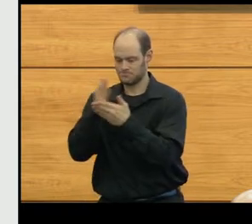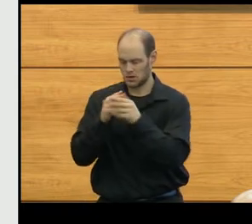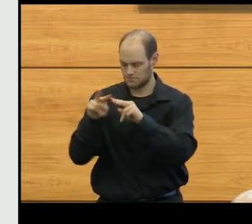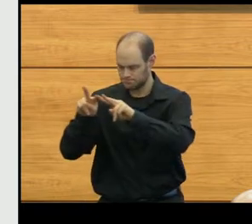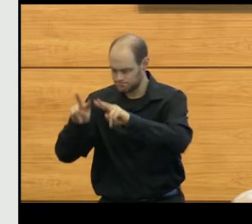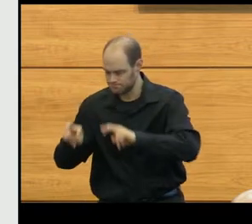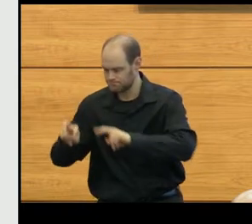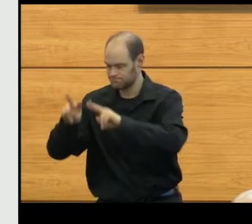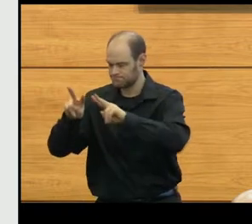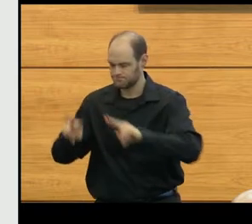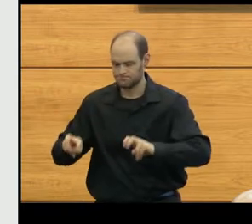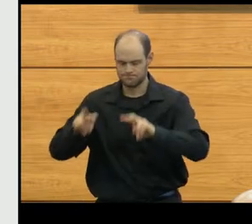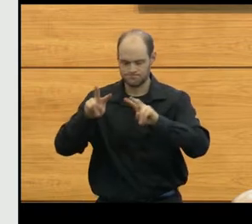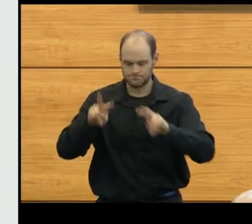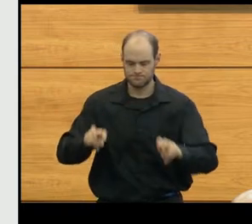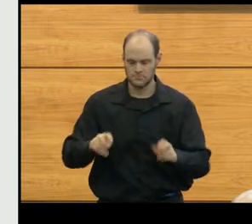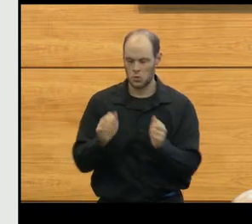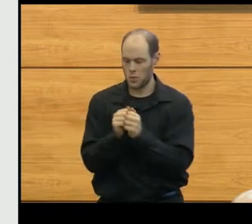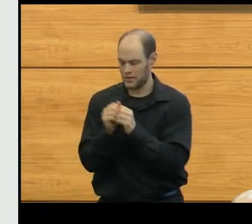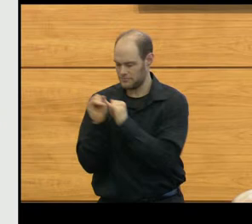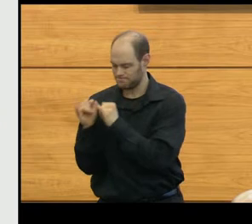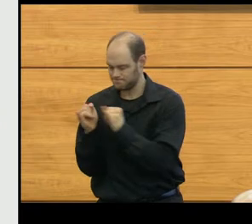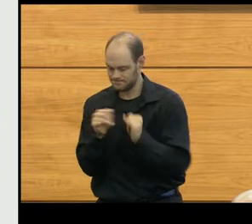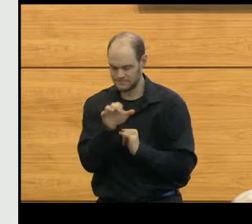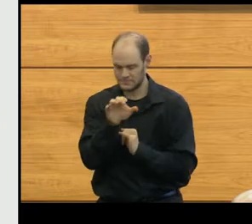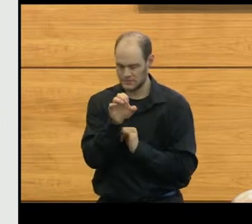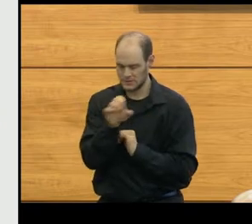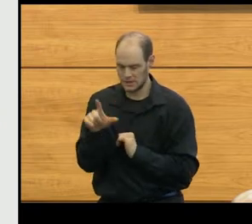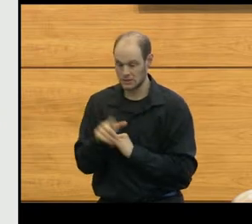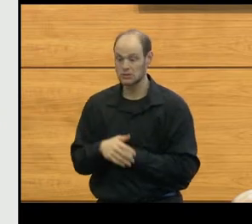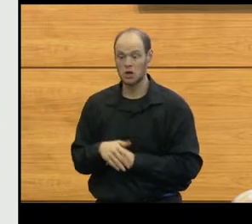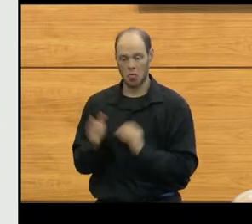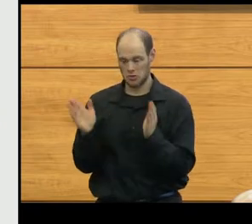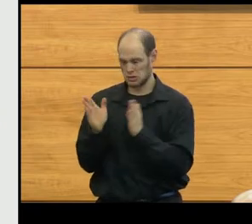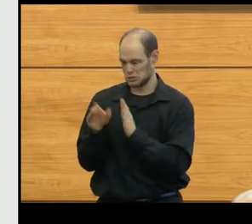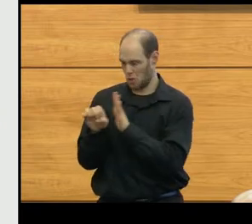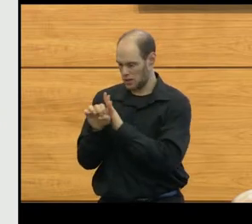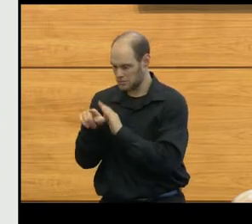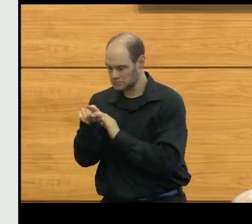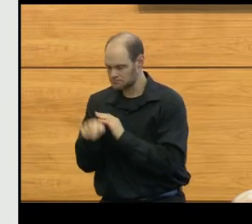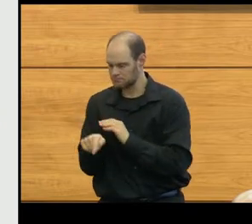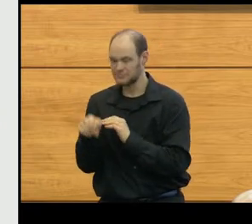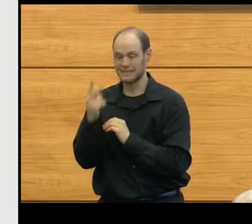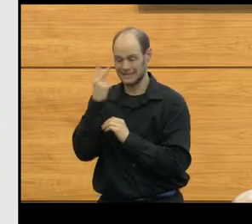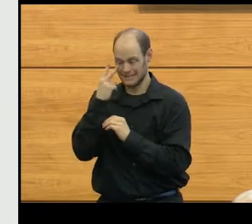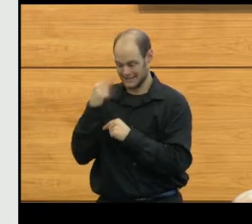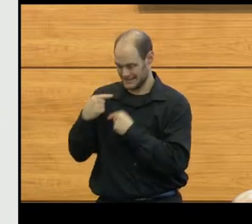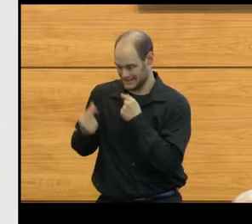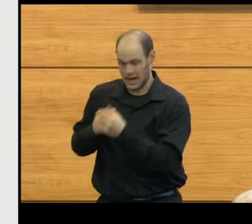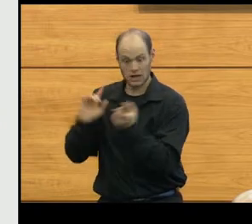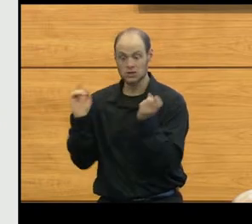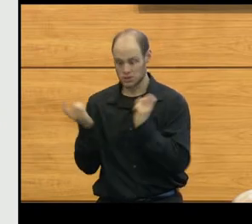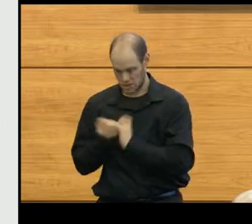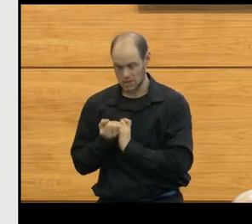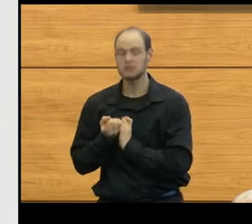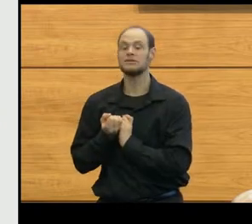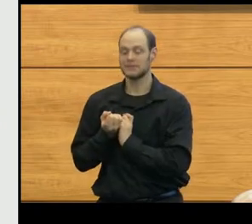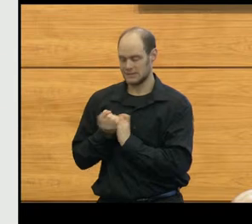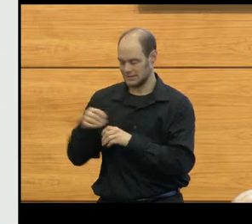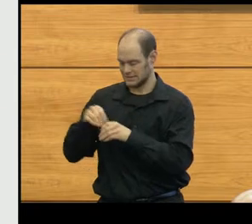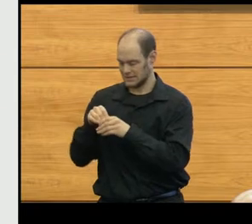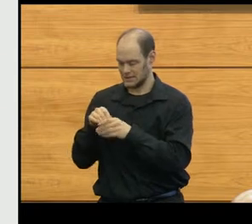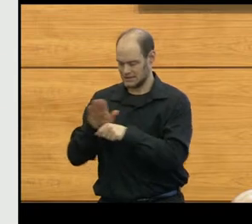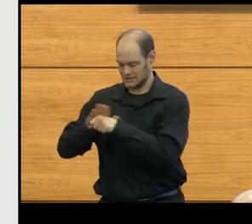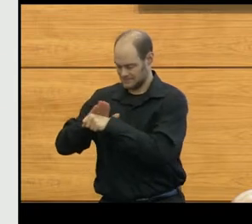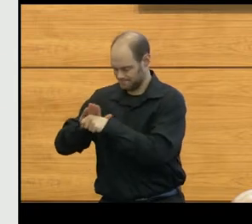tumor with respect to individual cells. We look at these small samples, we can actually see genetic changes within areas